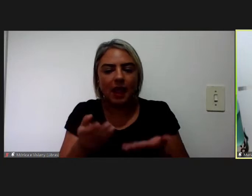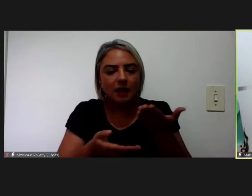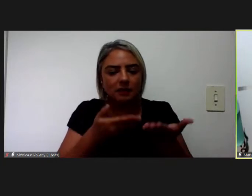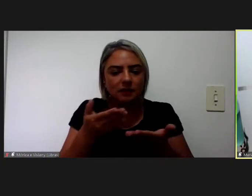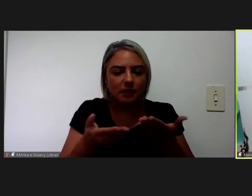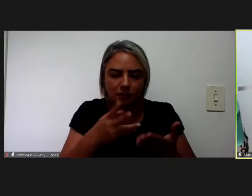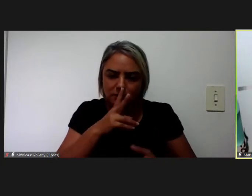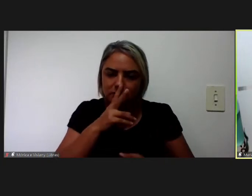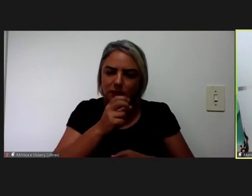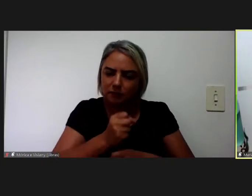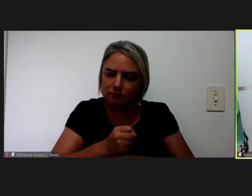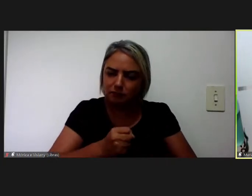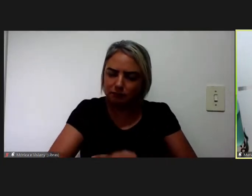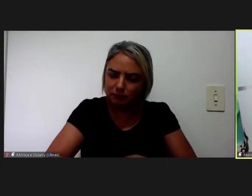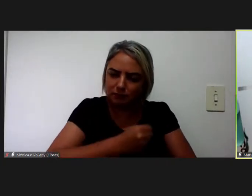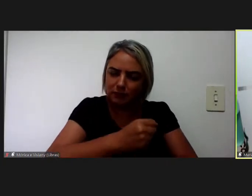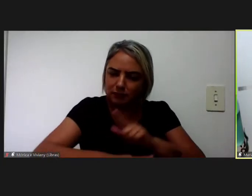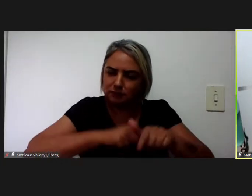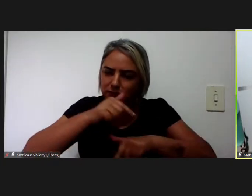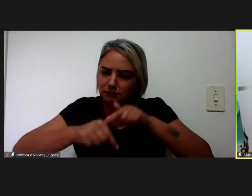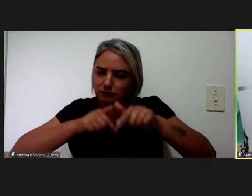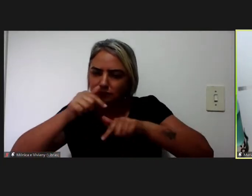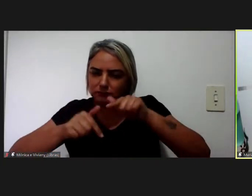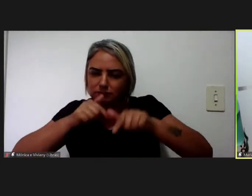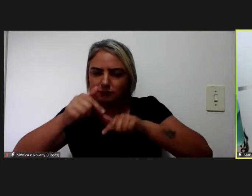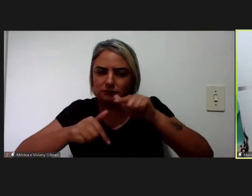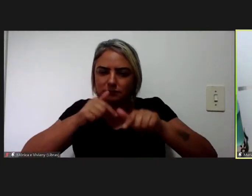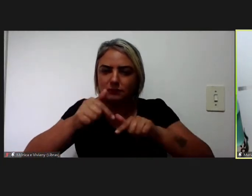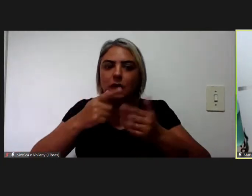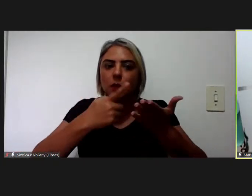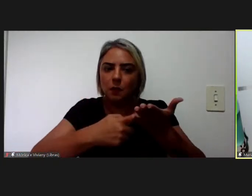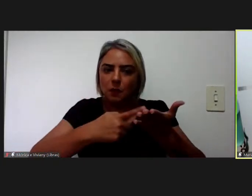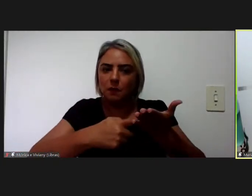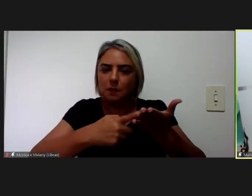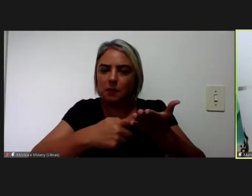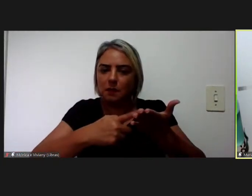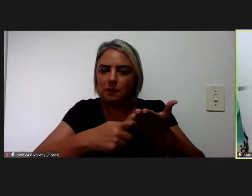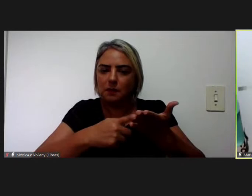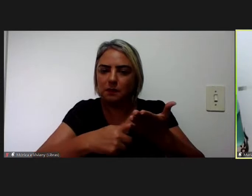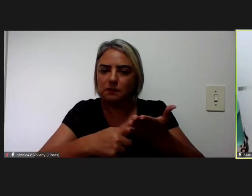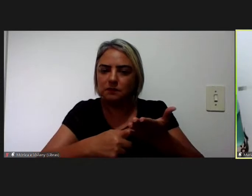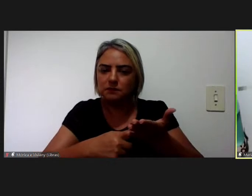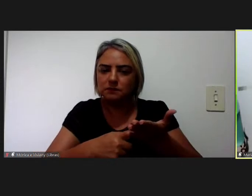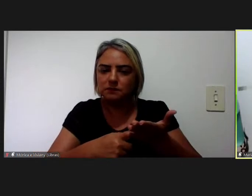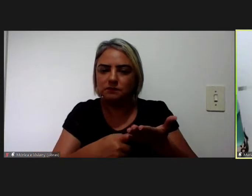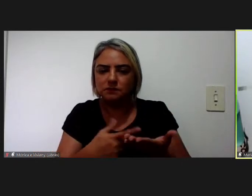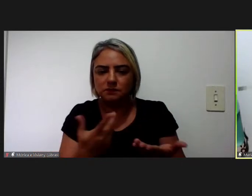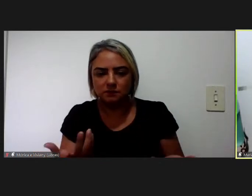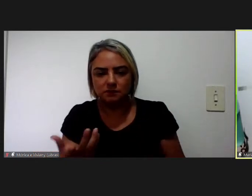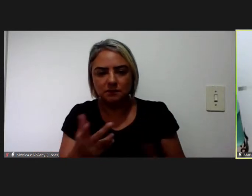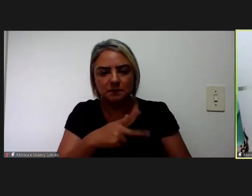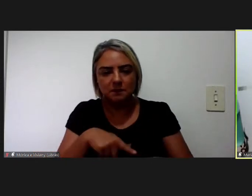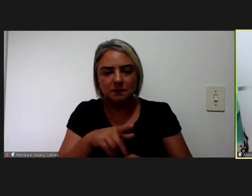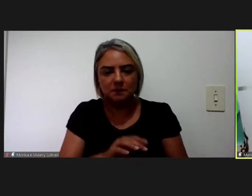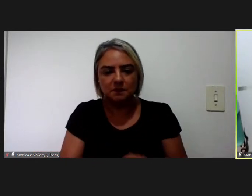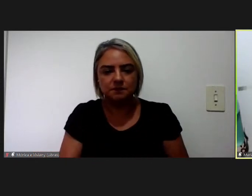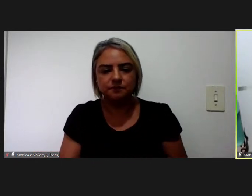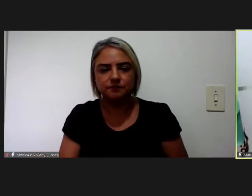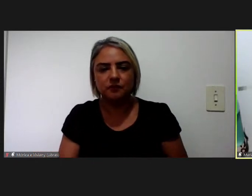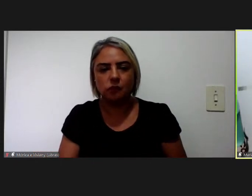that work with the food and nutrition, because everybody is very